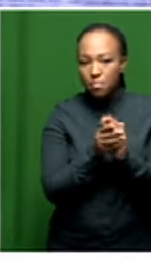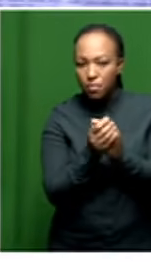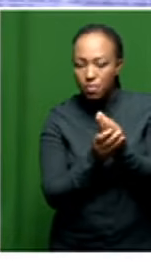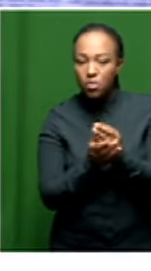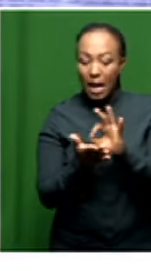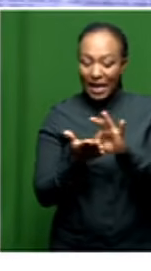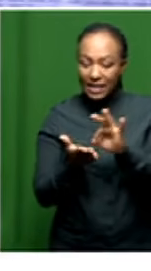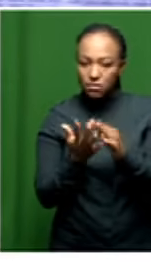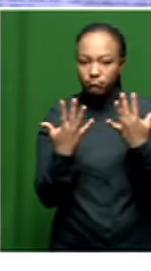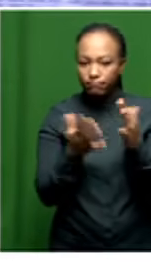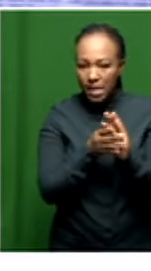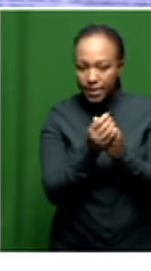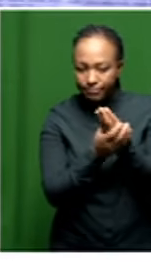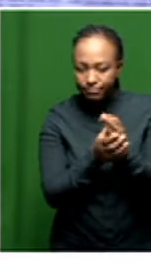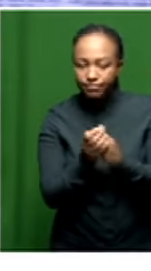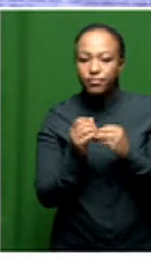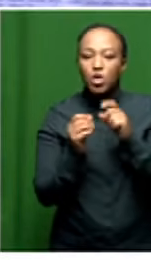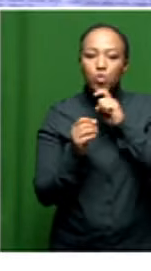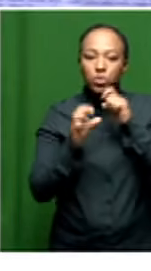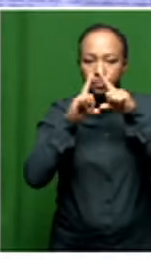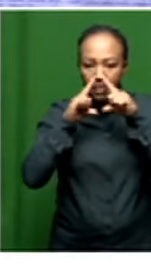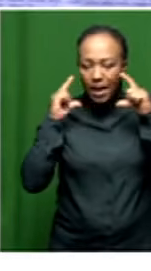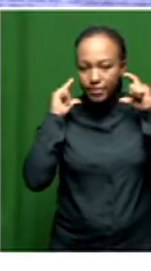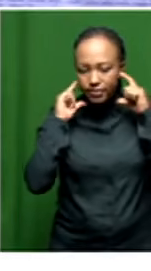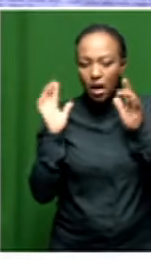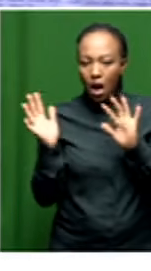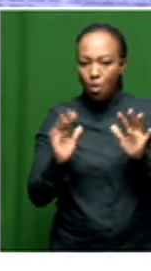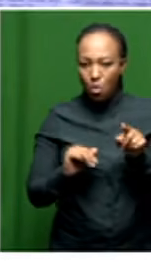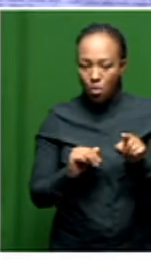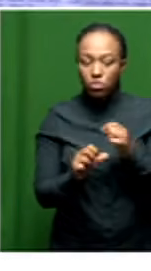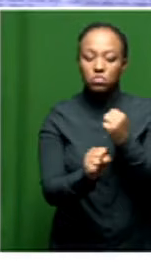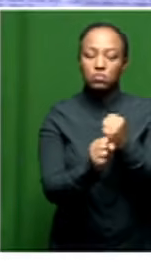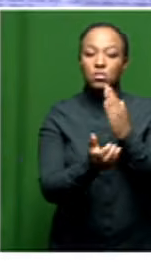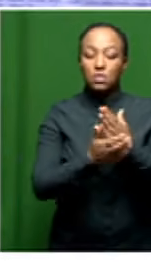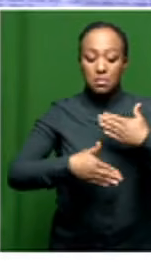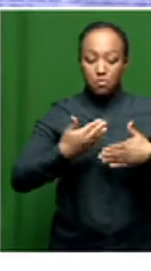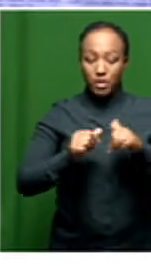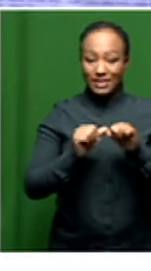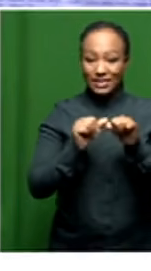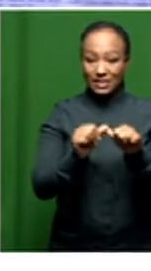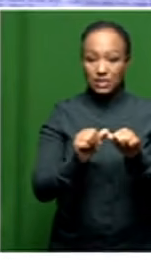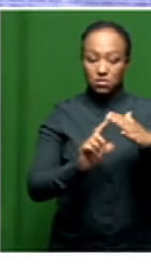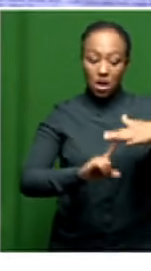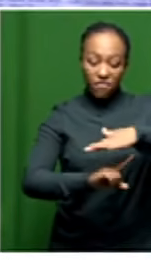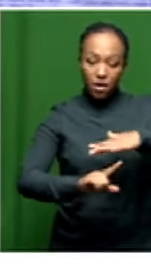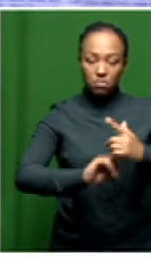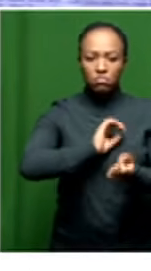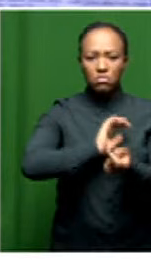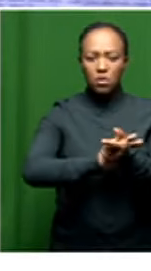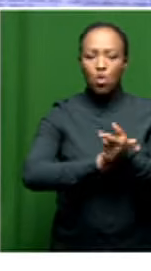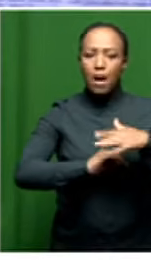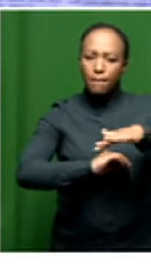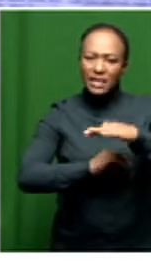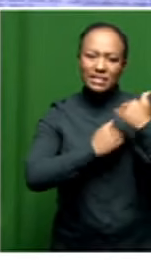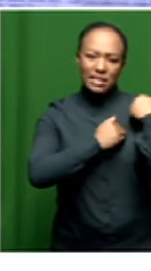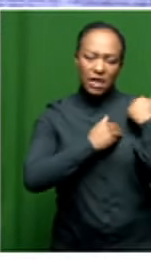hygiene, of use of masks, and indeed ensuring that these processes are taking place in an environment that will be safe,